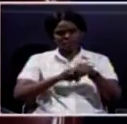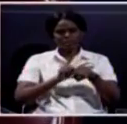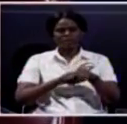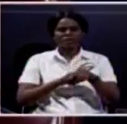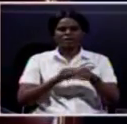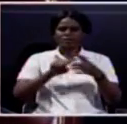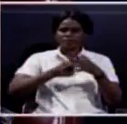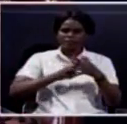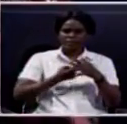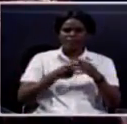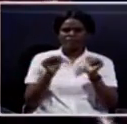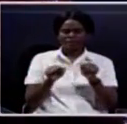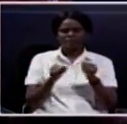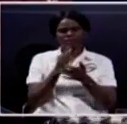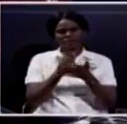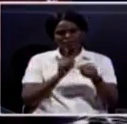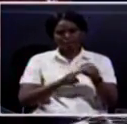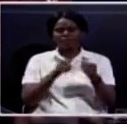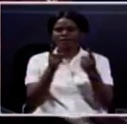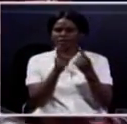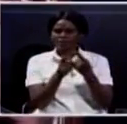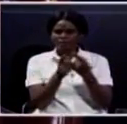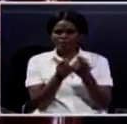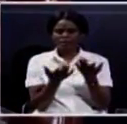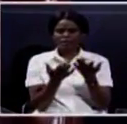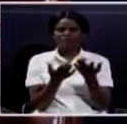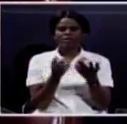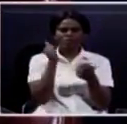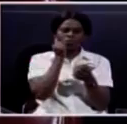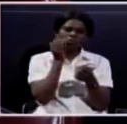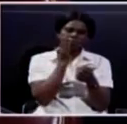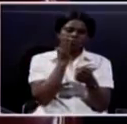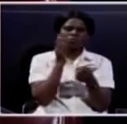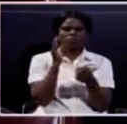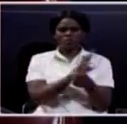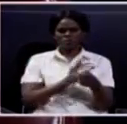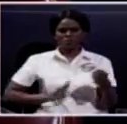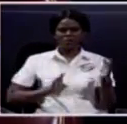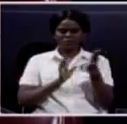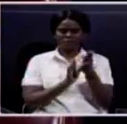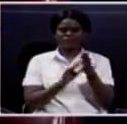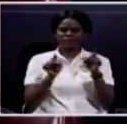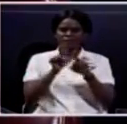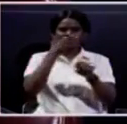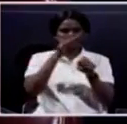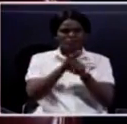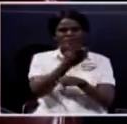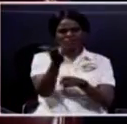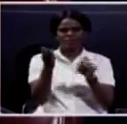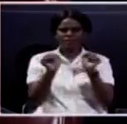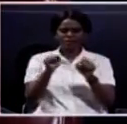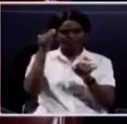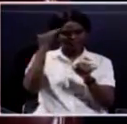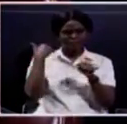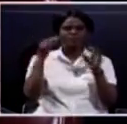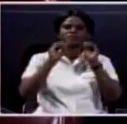on beans. There are times when you feed on carpenter. It is a home. A boarding school is a home. And I can assure you, our head teachers